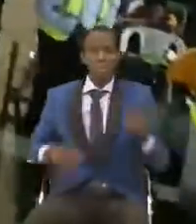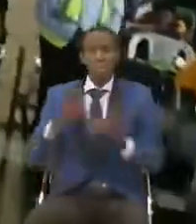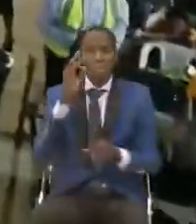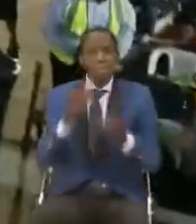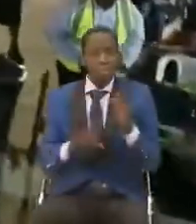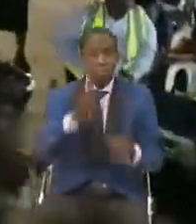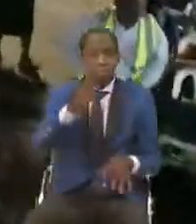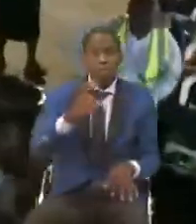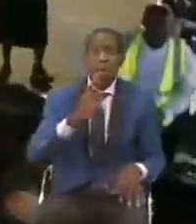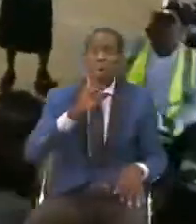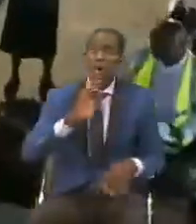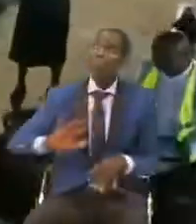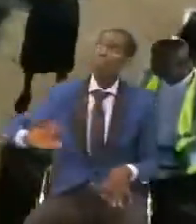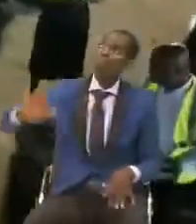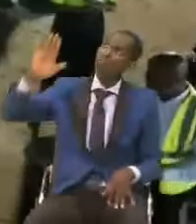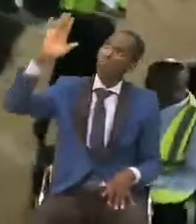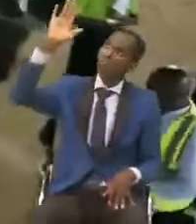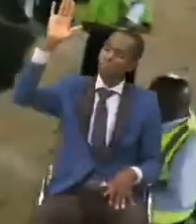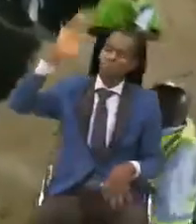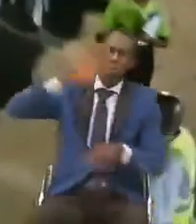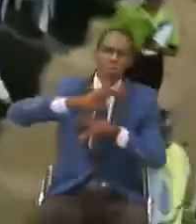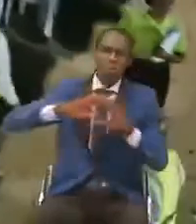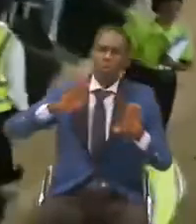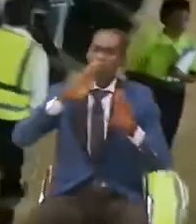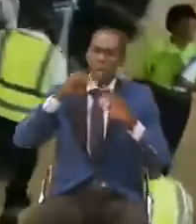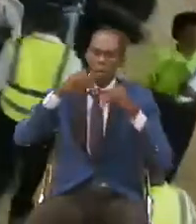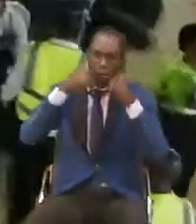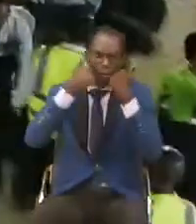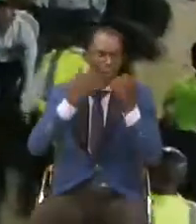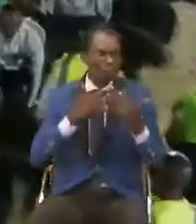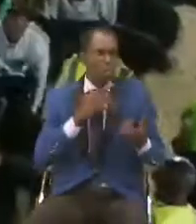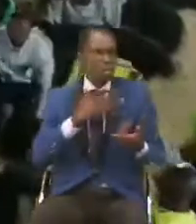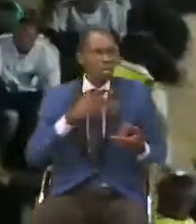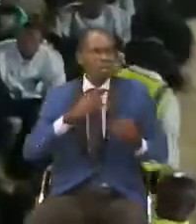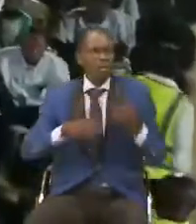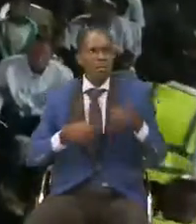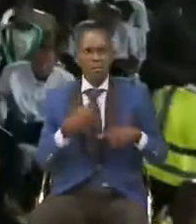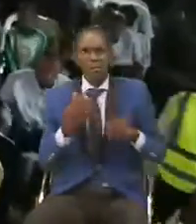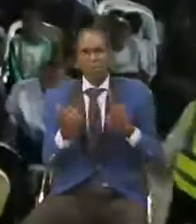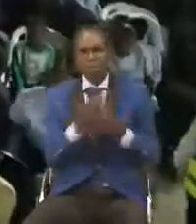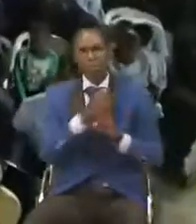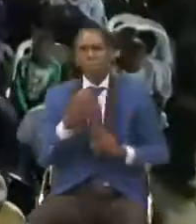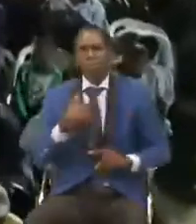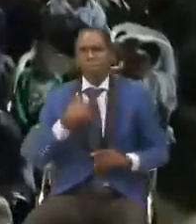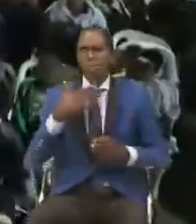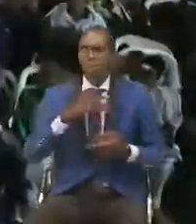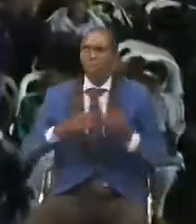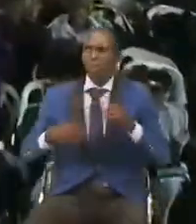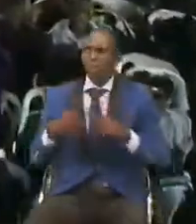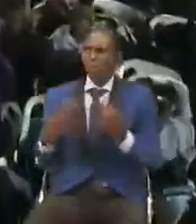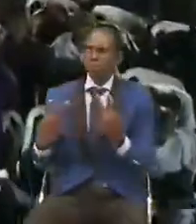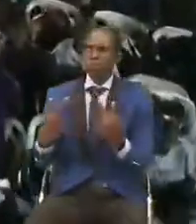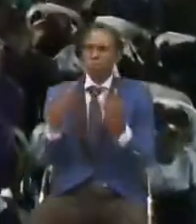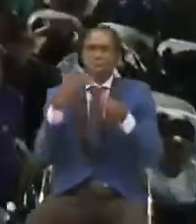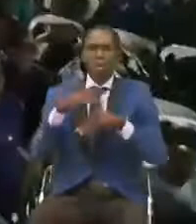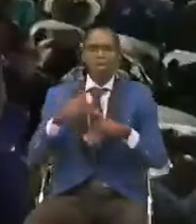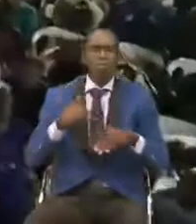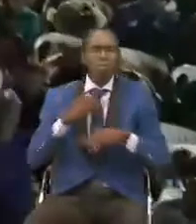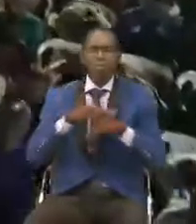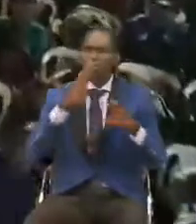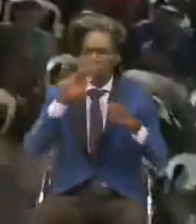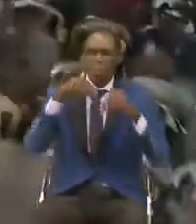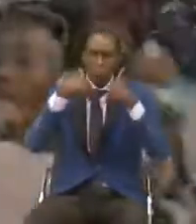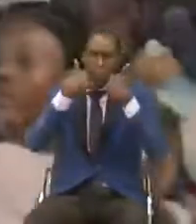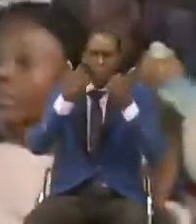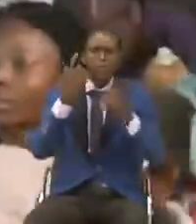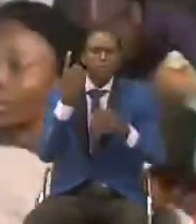Lord. I'm praising the Lord for you. Raising up your hand anywhere you are, in the auditorium there, in the hall there,